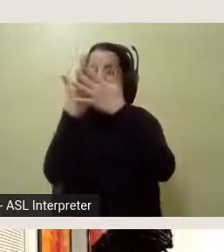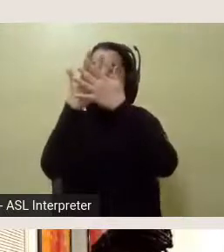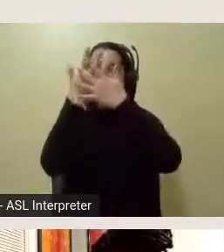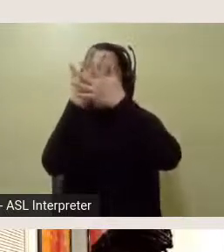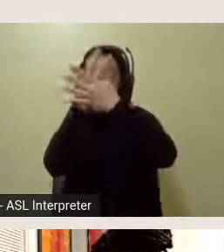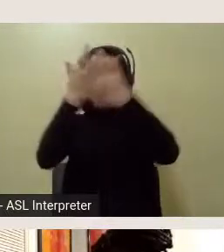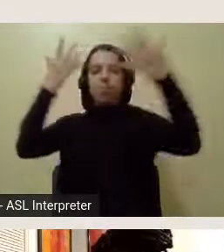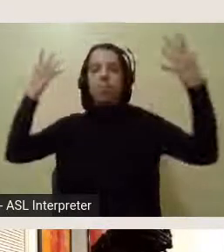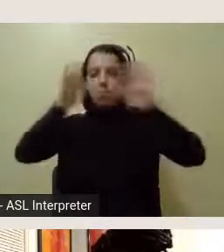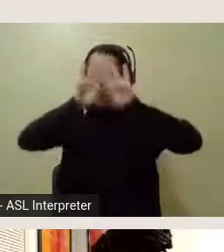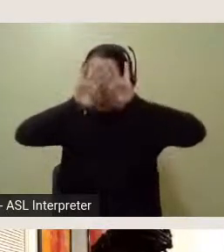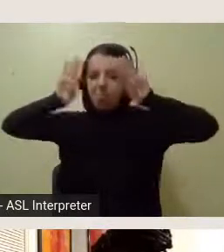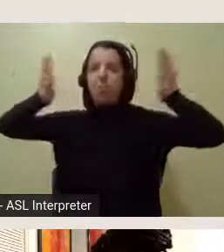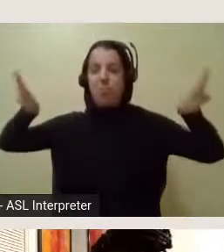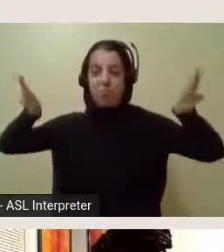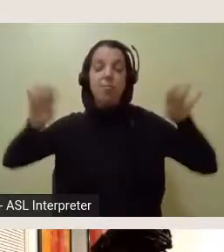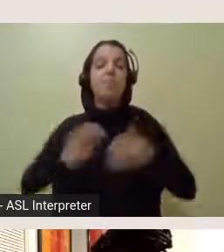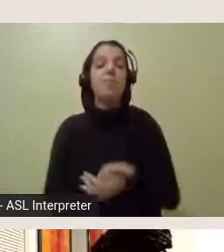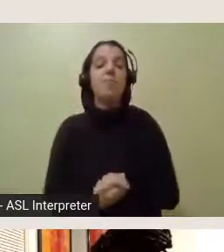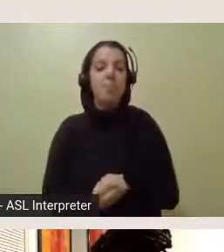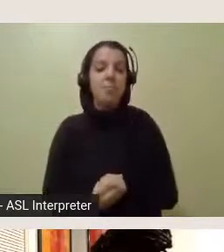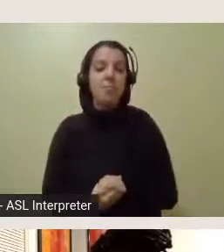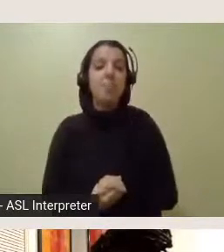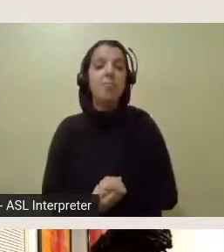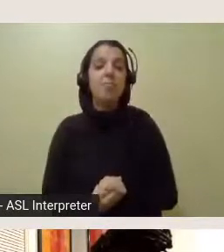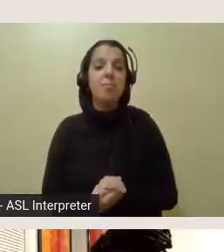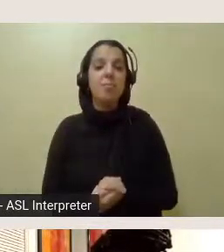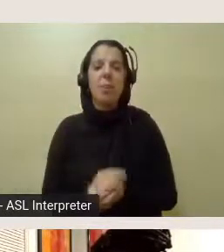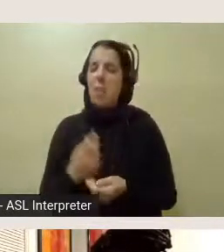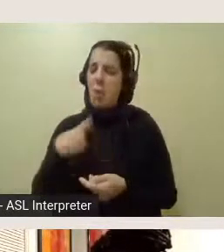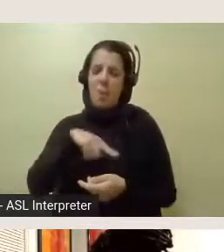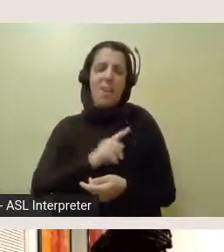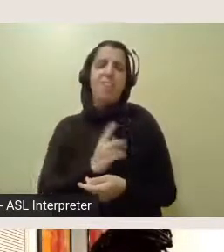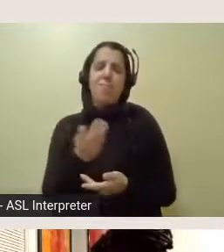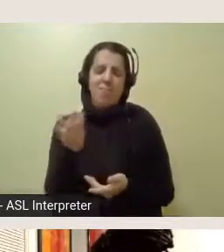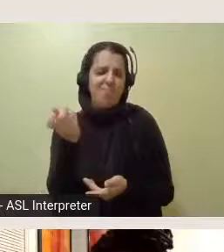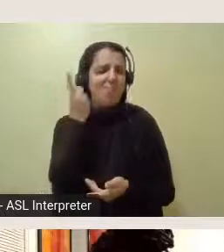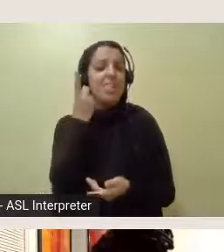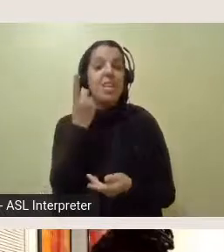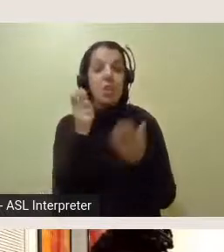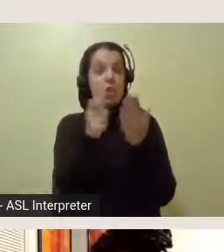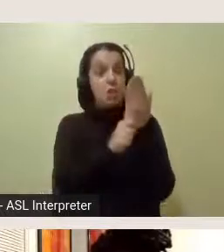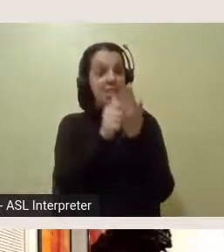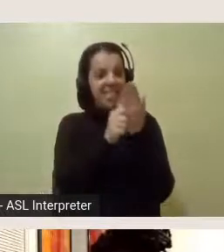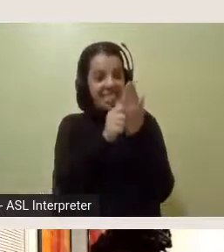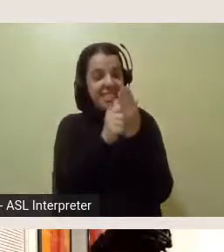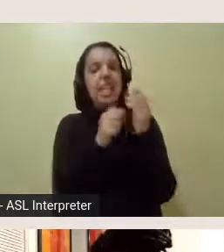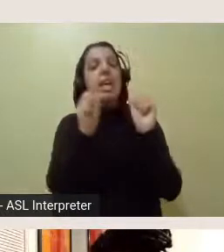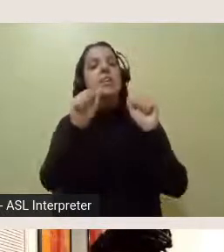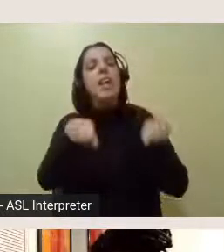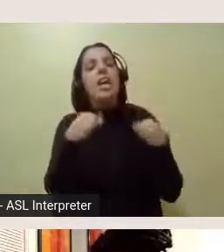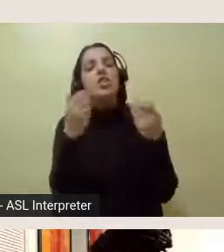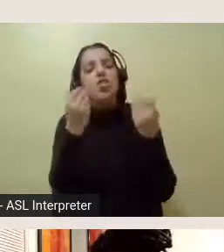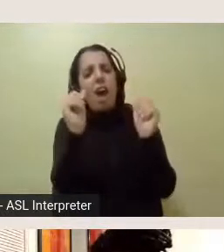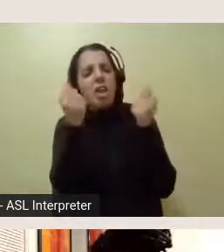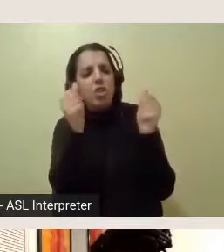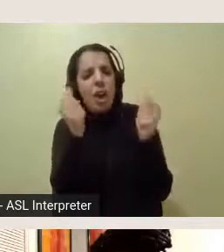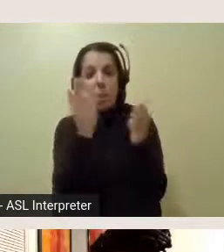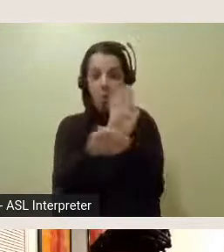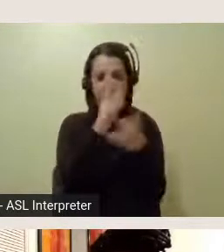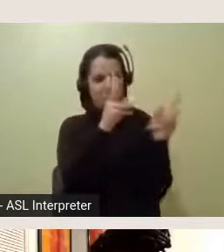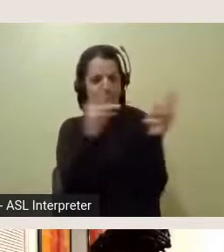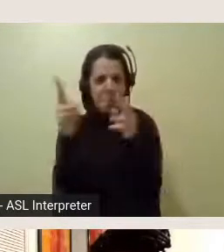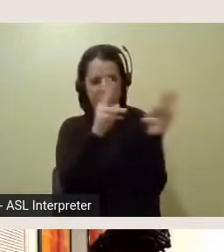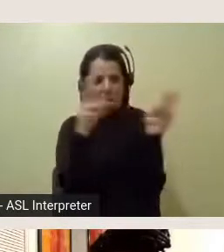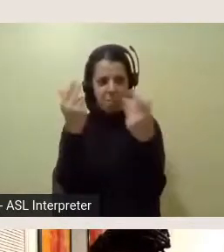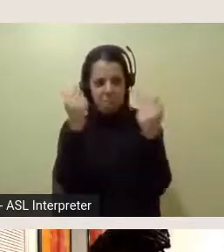filter between me and what was happening. And so that was one of the gifts that I sort of wanted to give myself. But I think, you know, we're keenly aware that anything that we do and as hard as